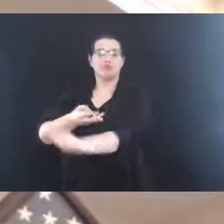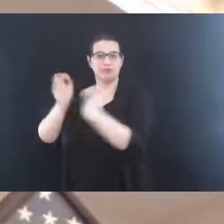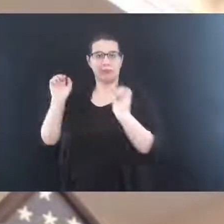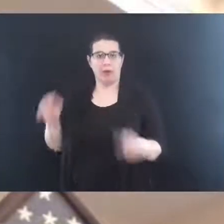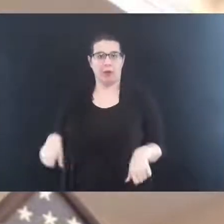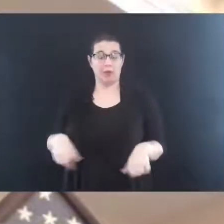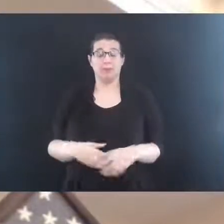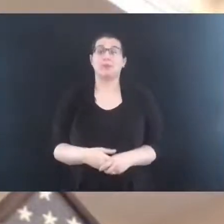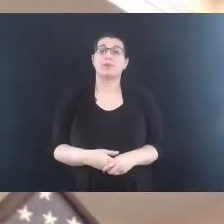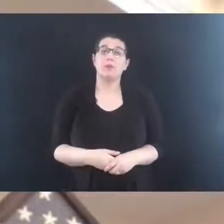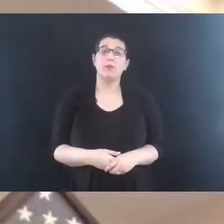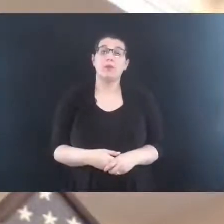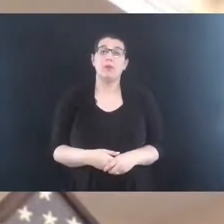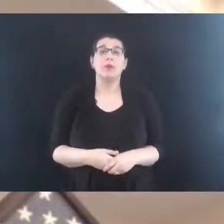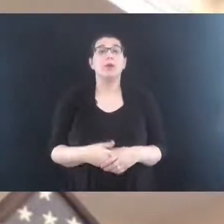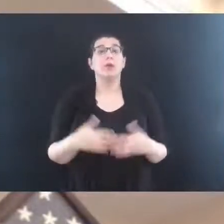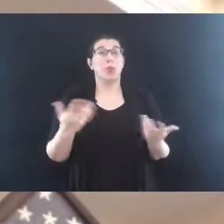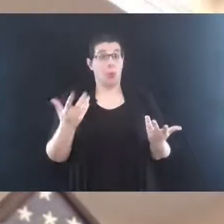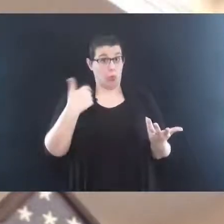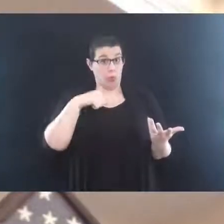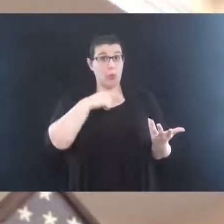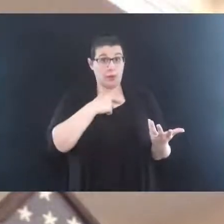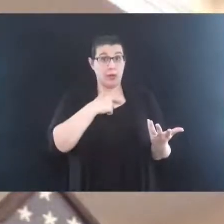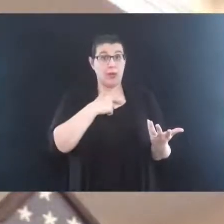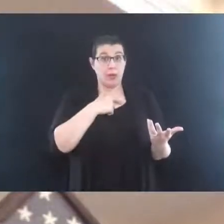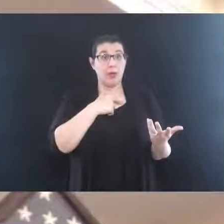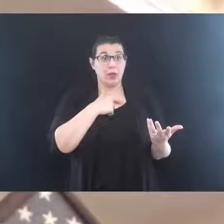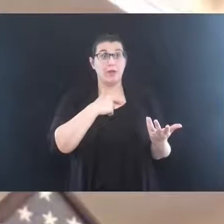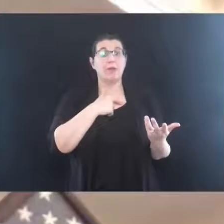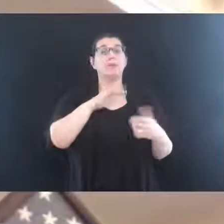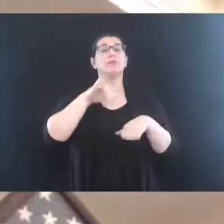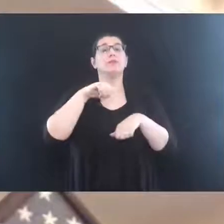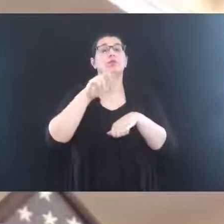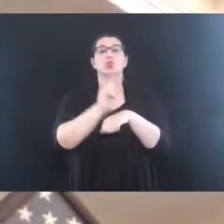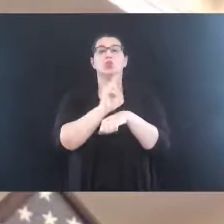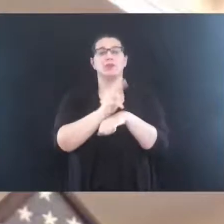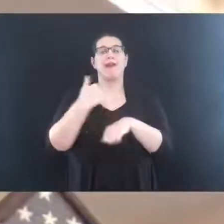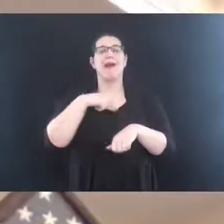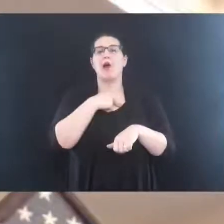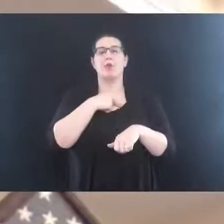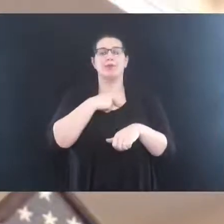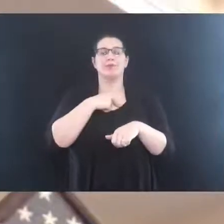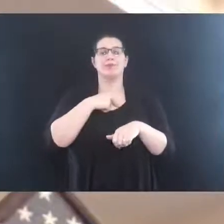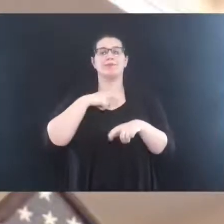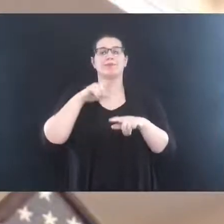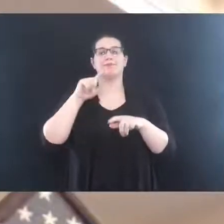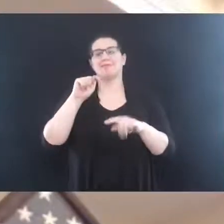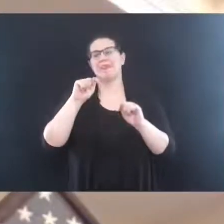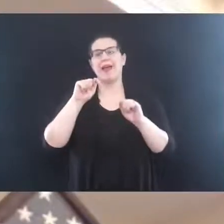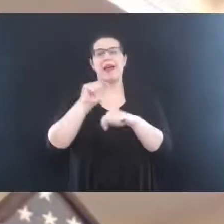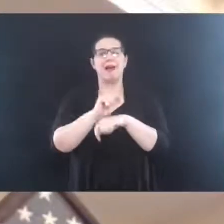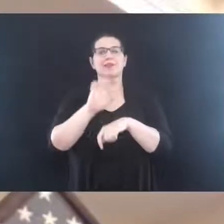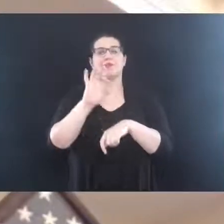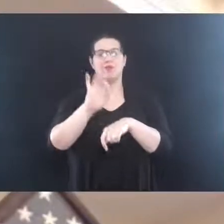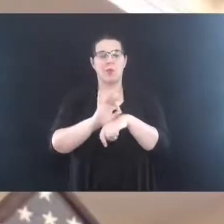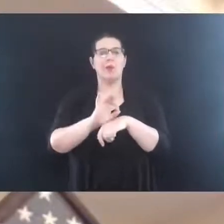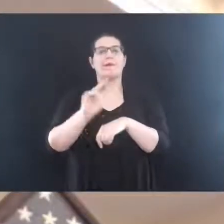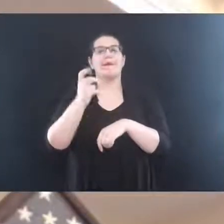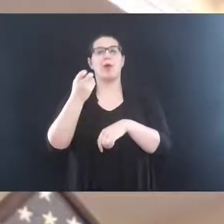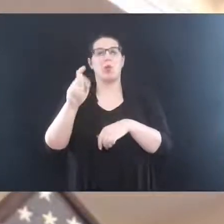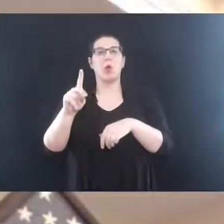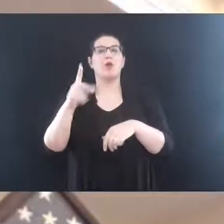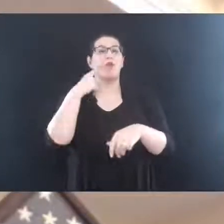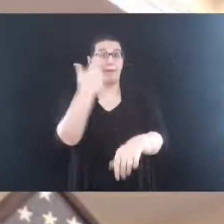is worked using our Joint Interagency Task Force network that does the vaccine distribution to